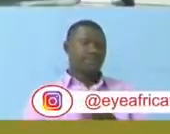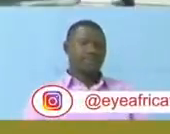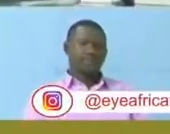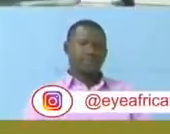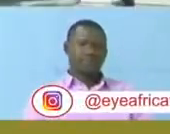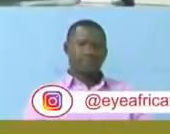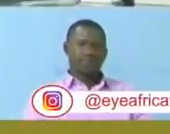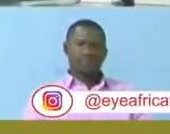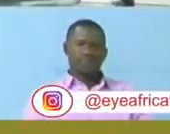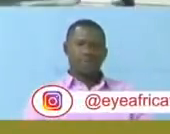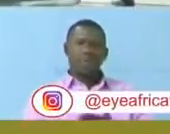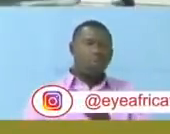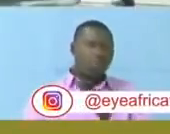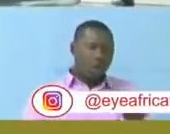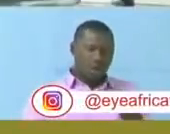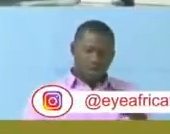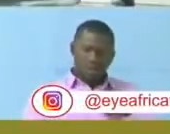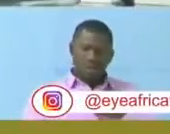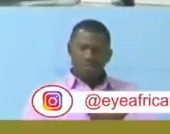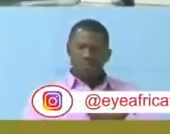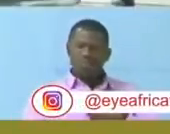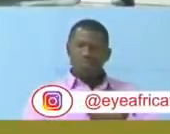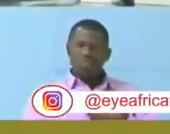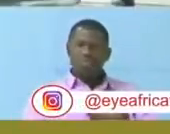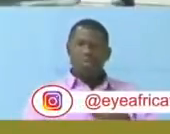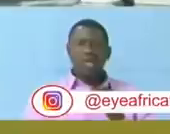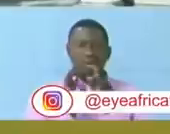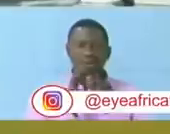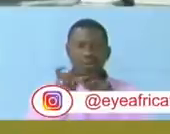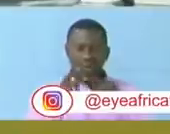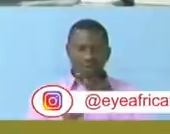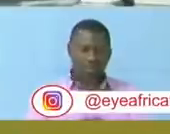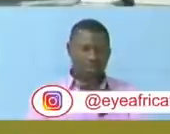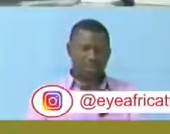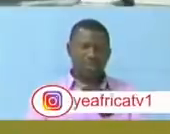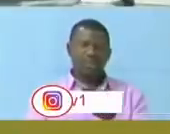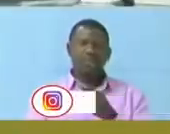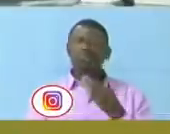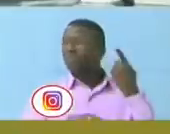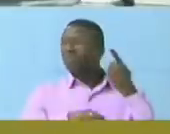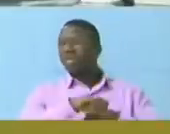for the wrecked vehicle. Why I want to mention this thing? Sometime in